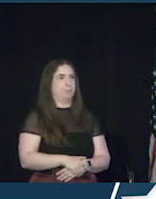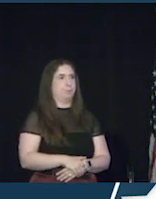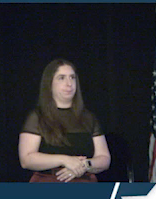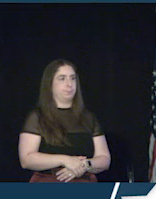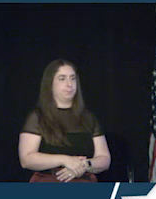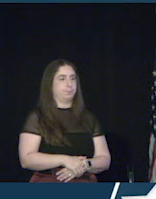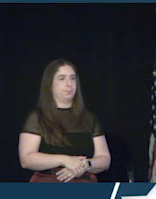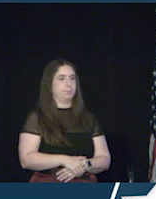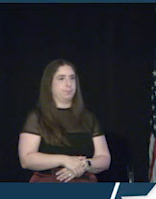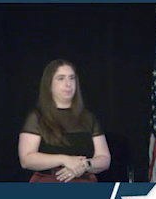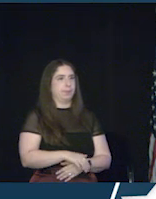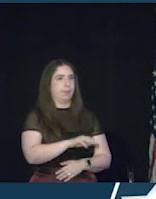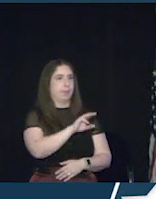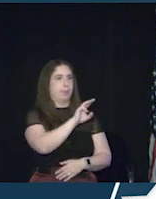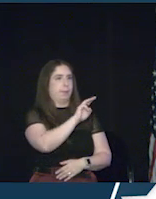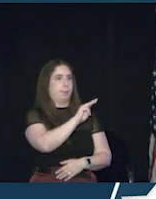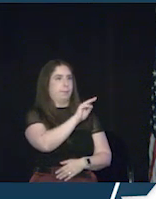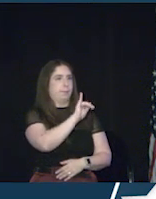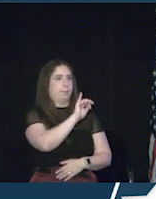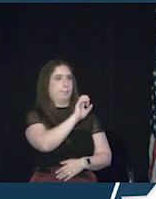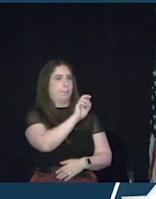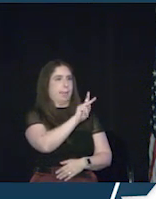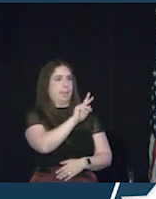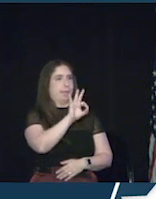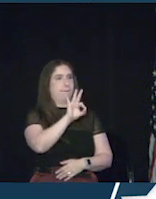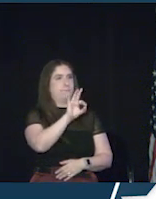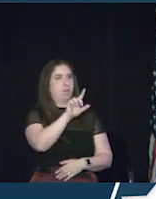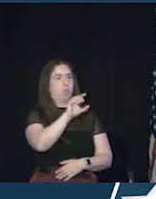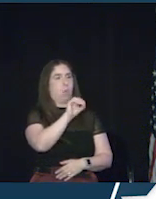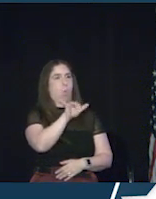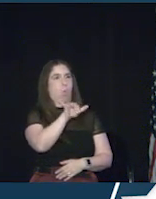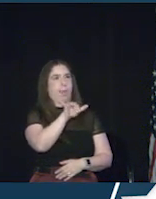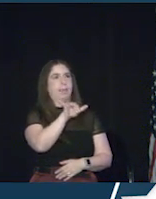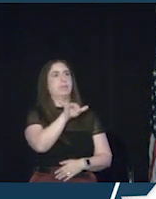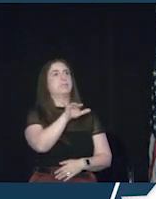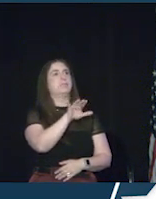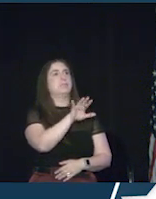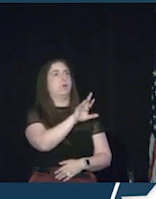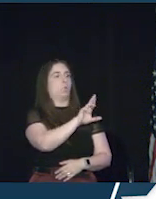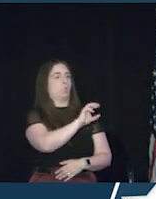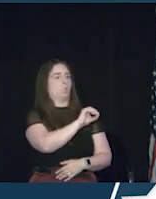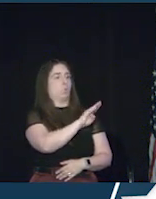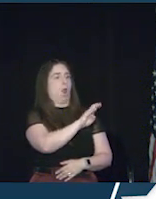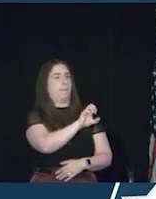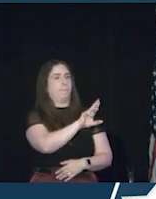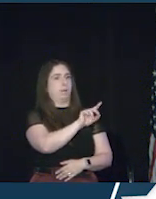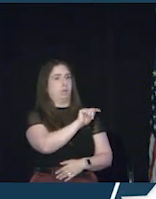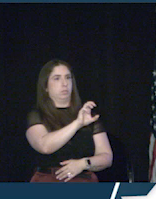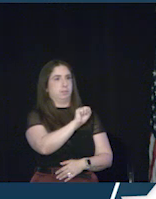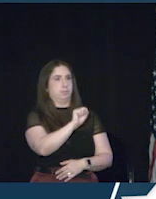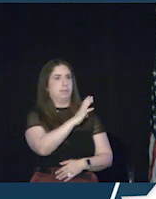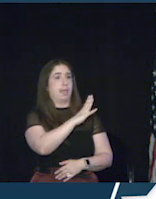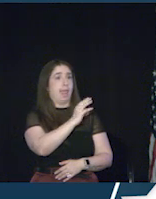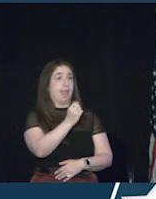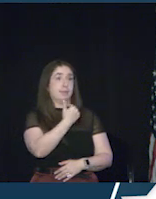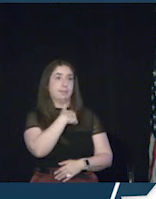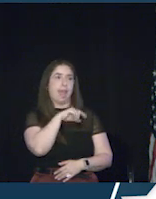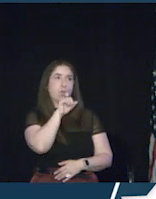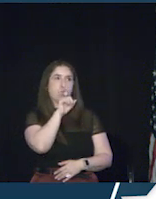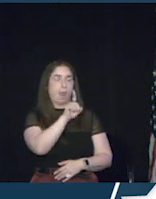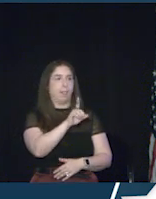Mick Foley, Snake Roberts, and I do love showing